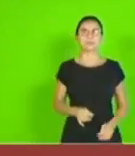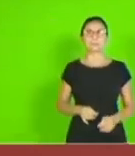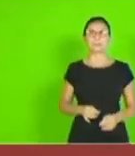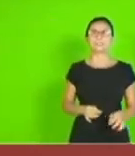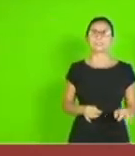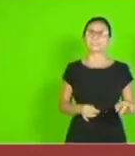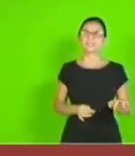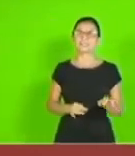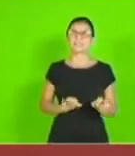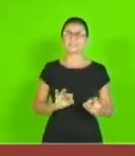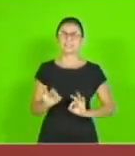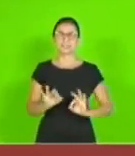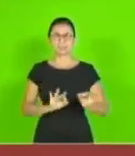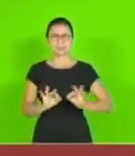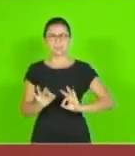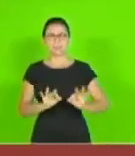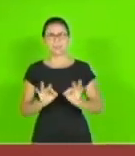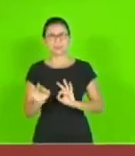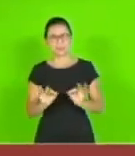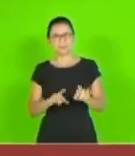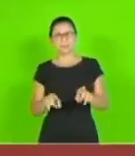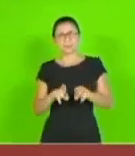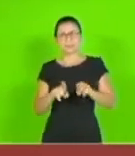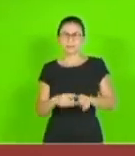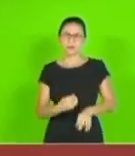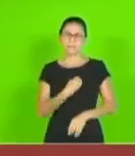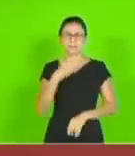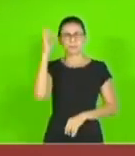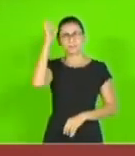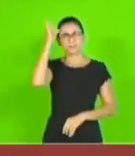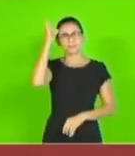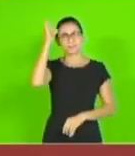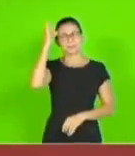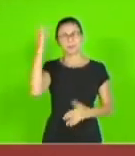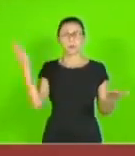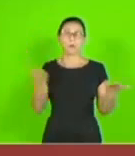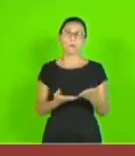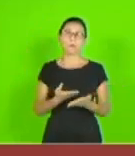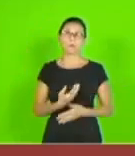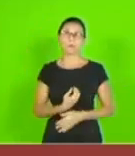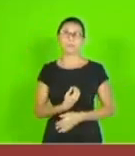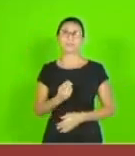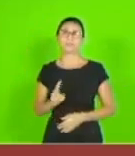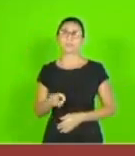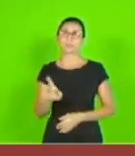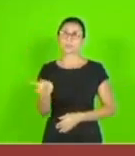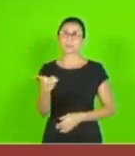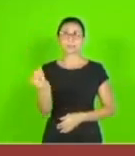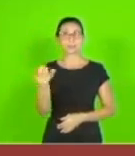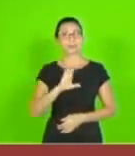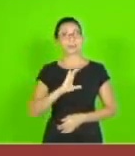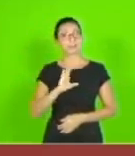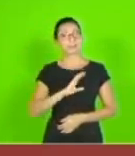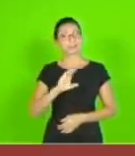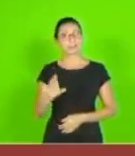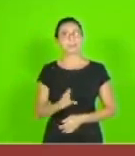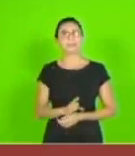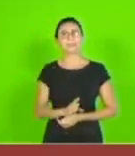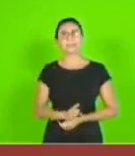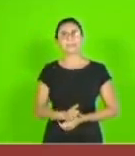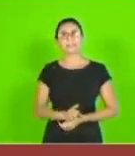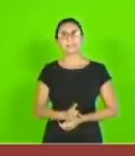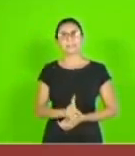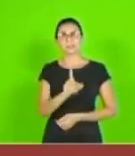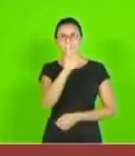So even though he didn't prepare, he still entered the program, and the Lord opened the doors for him.